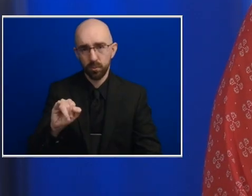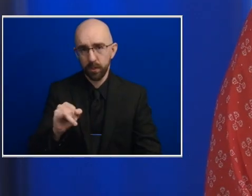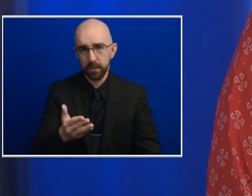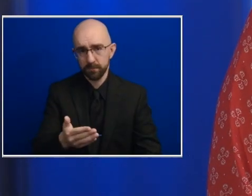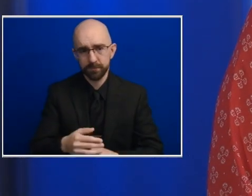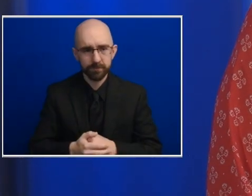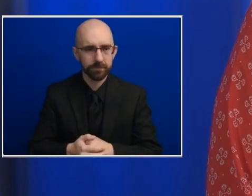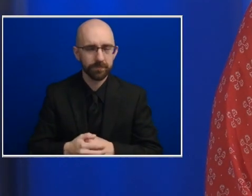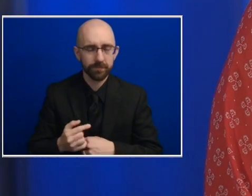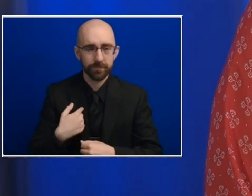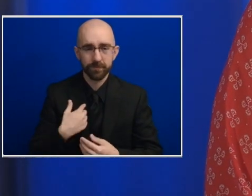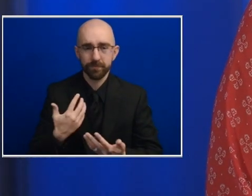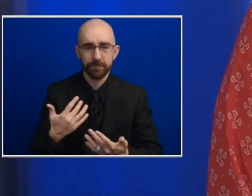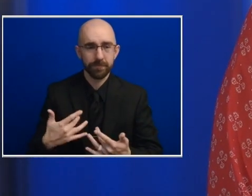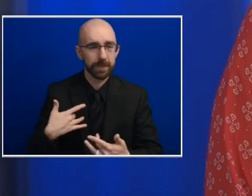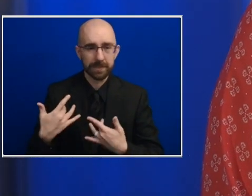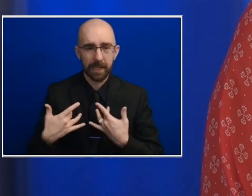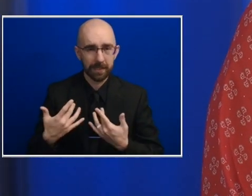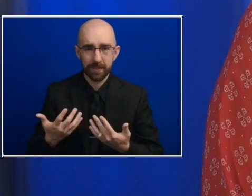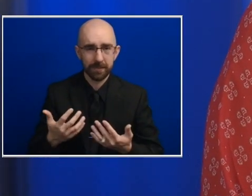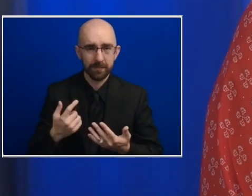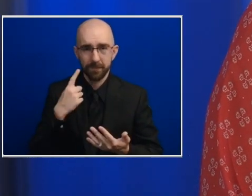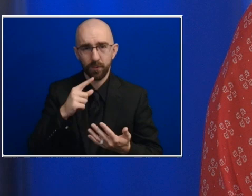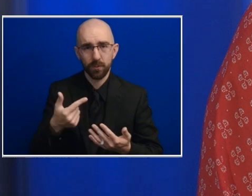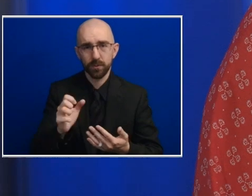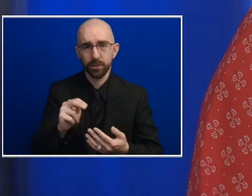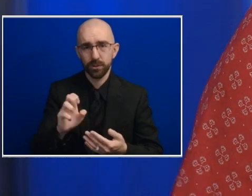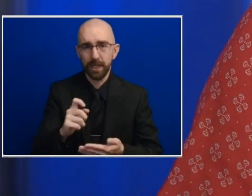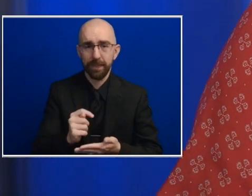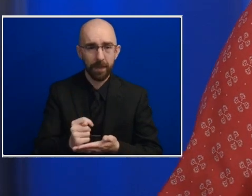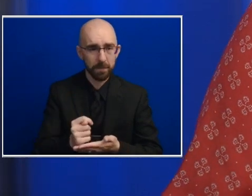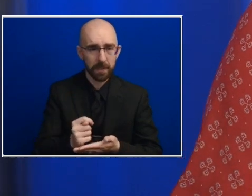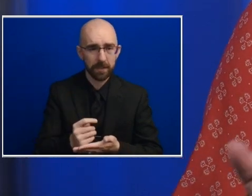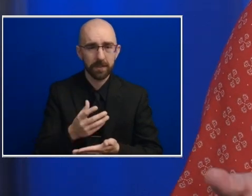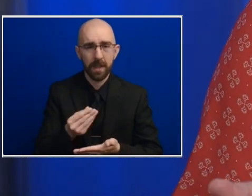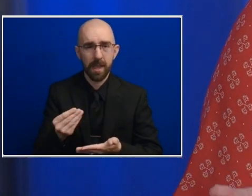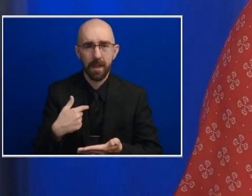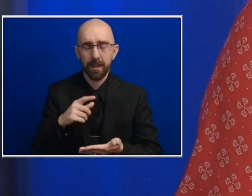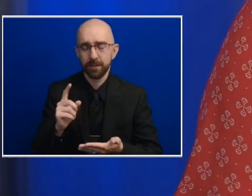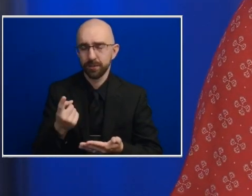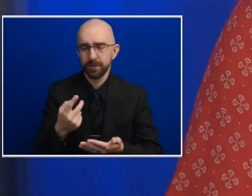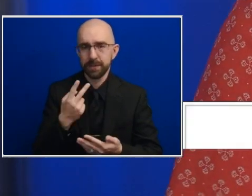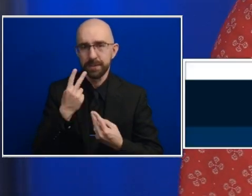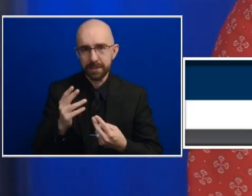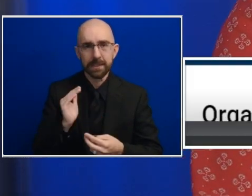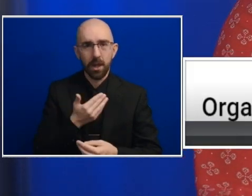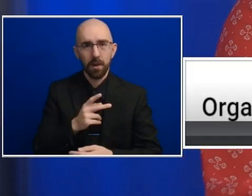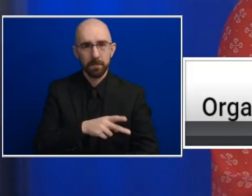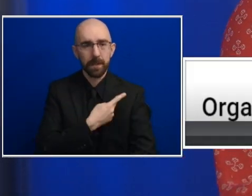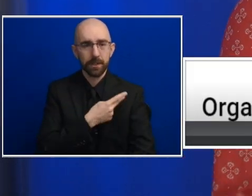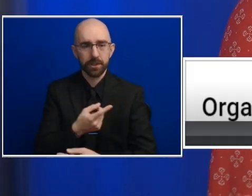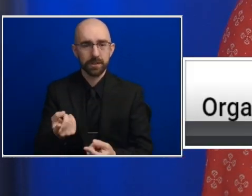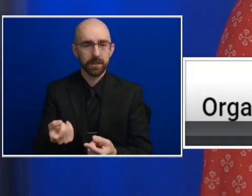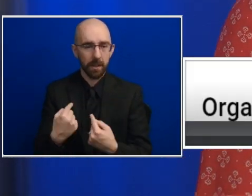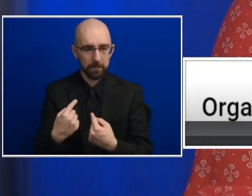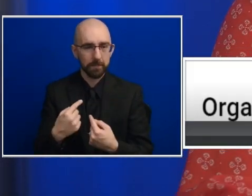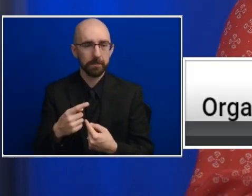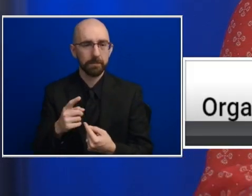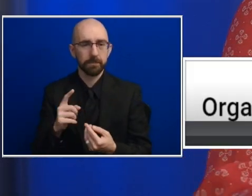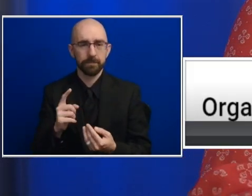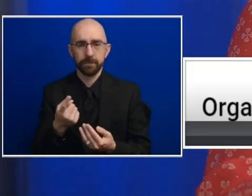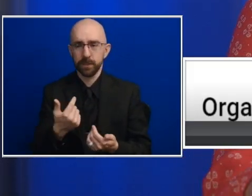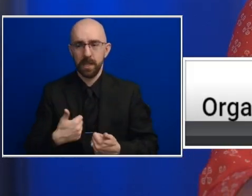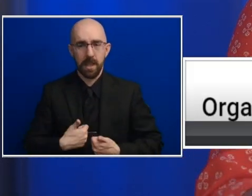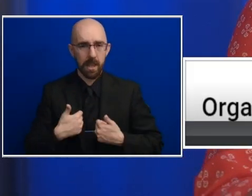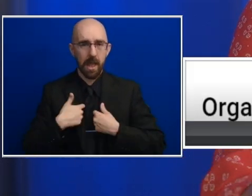I'm so excited for gene therapy. I see our patients come in and just a lifetime of